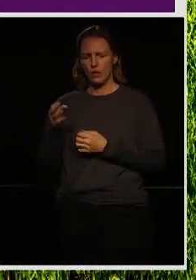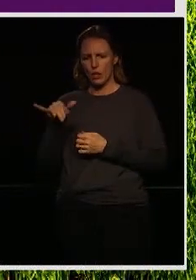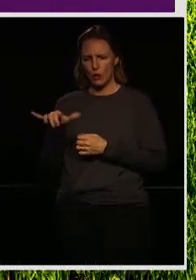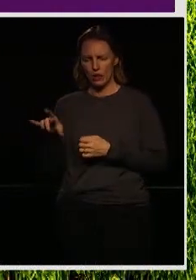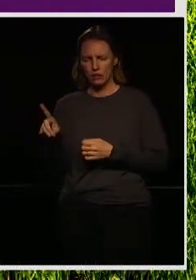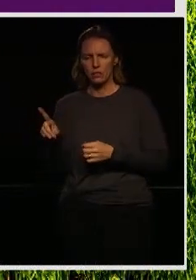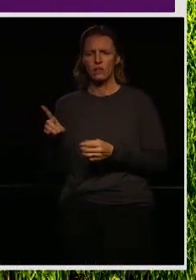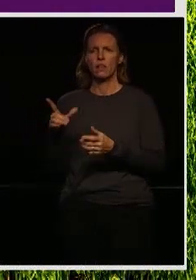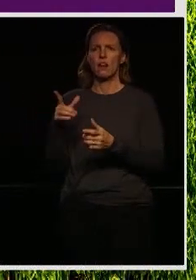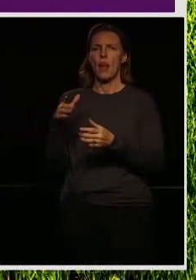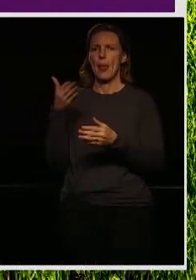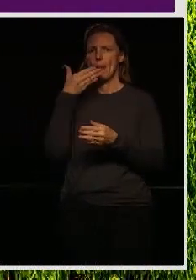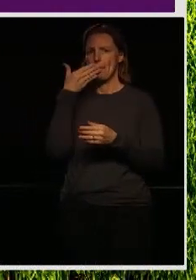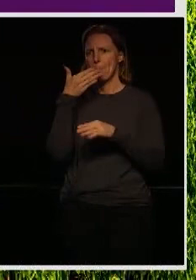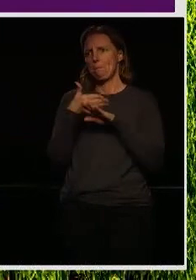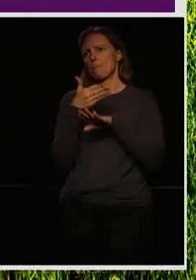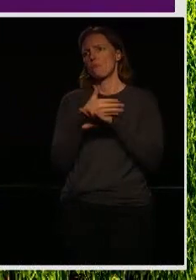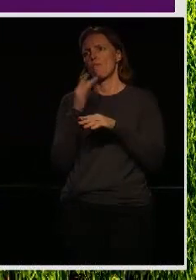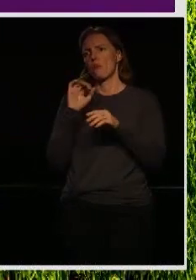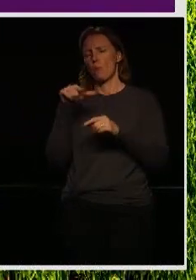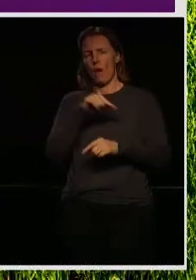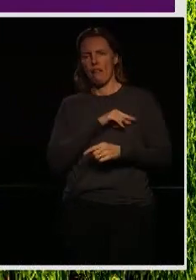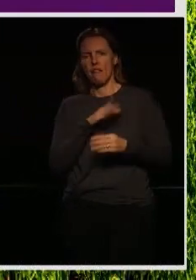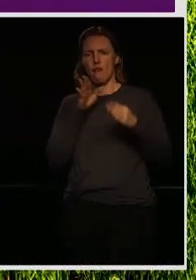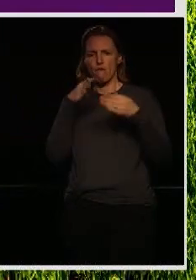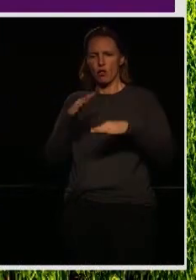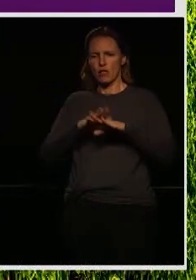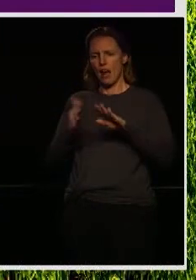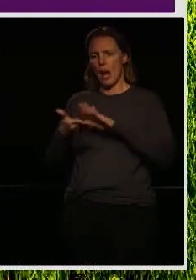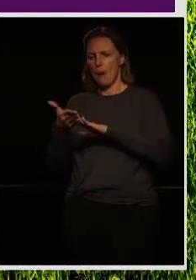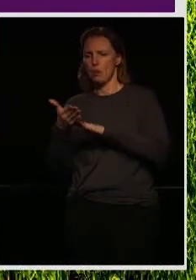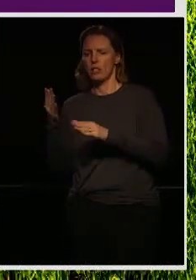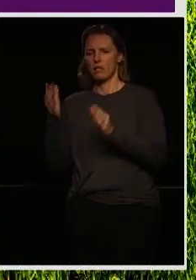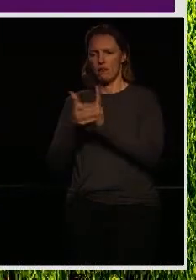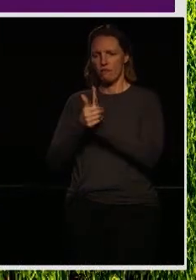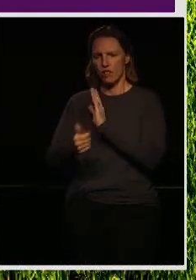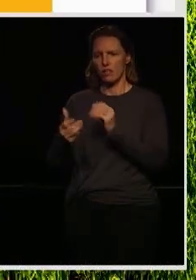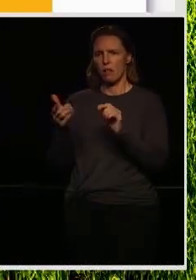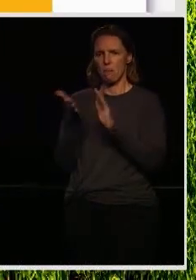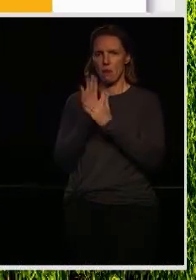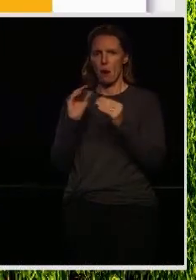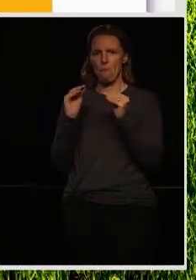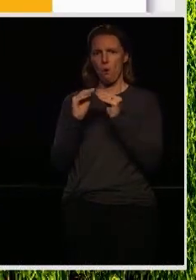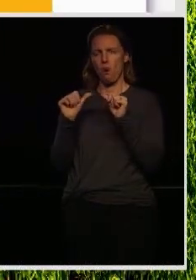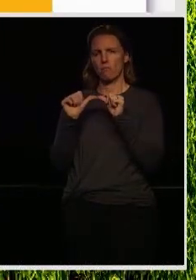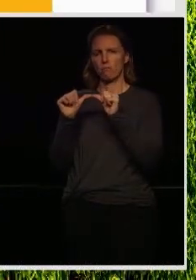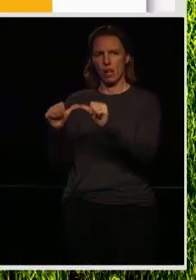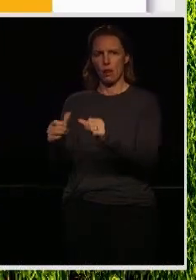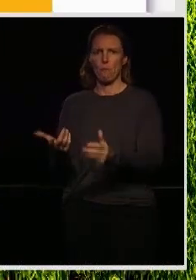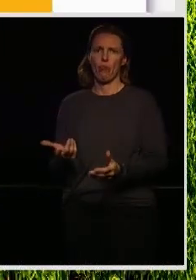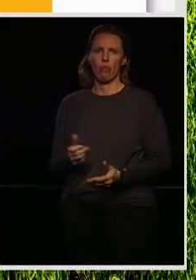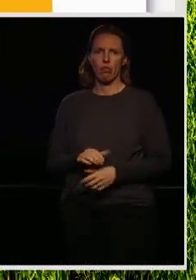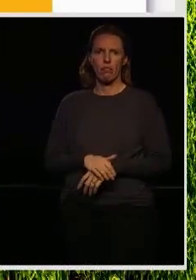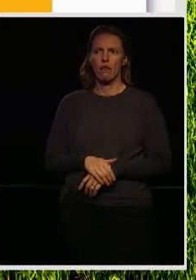quality, focus on their operations and their efficiency, and become more sustainable.